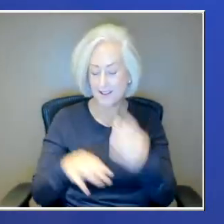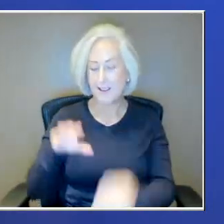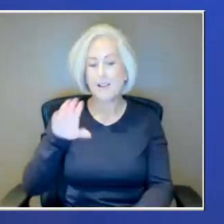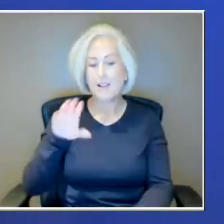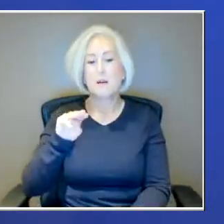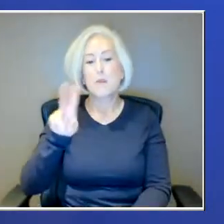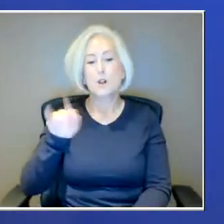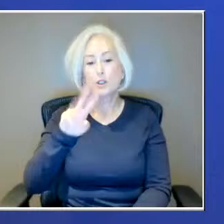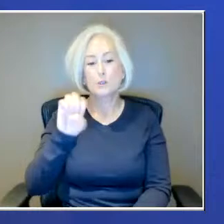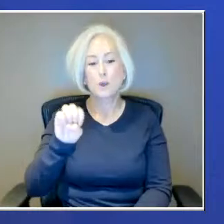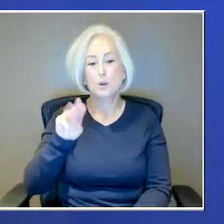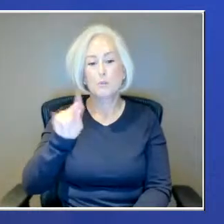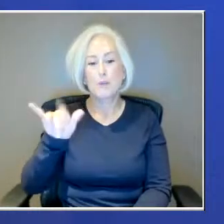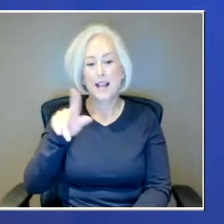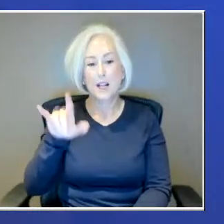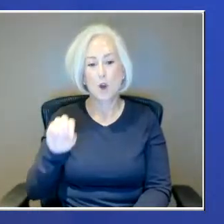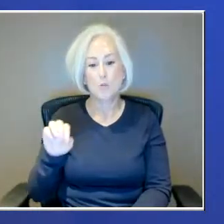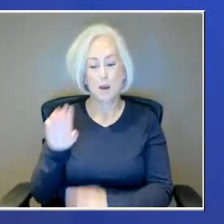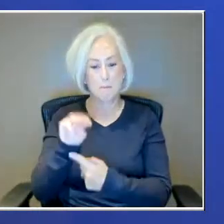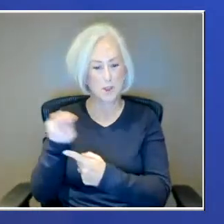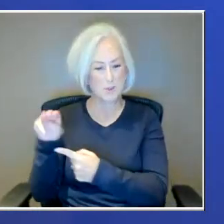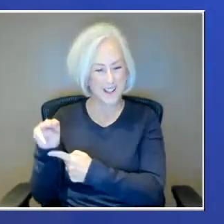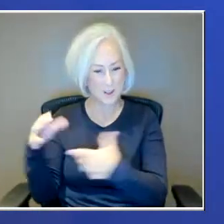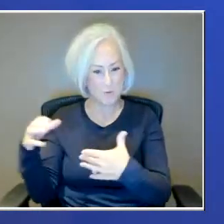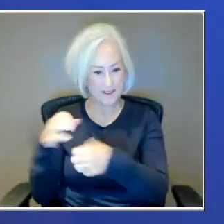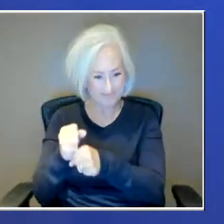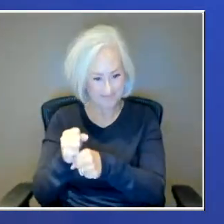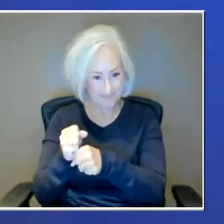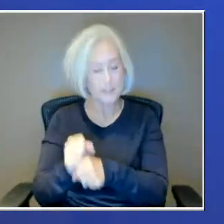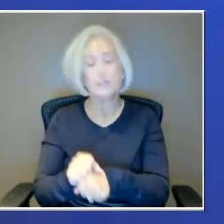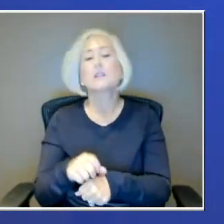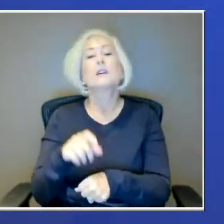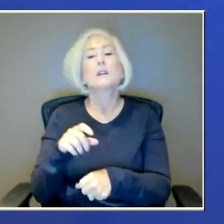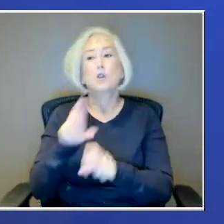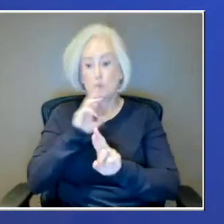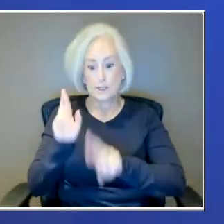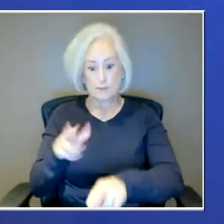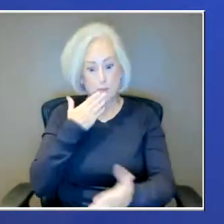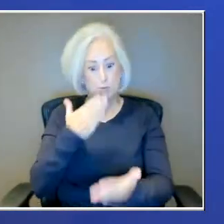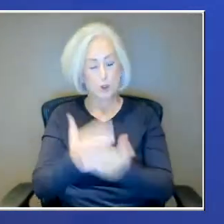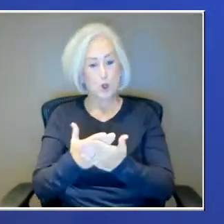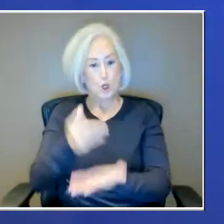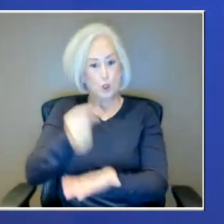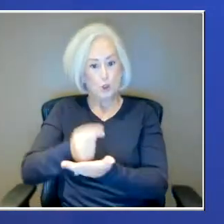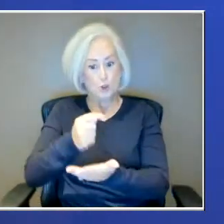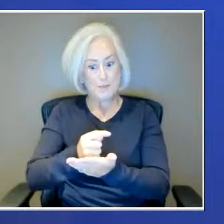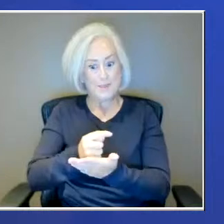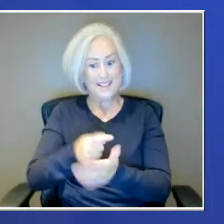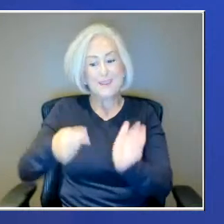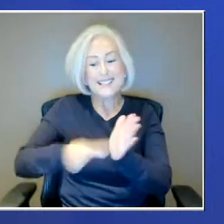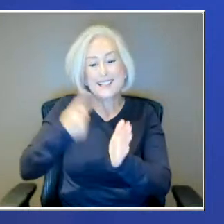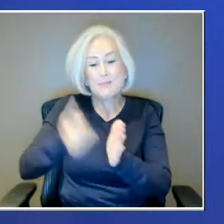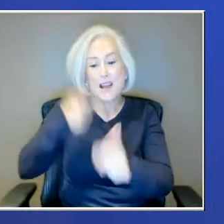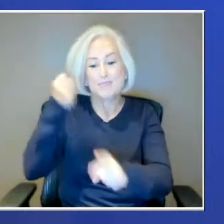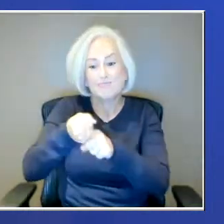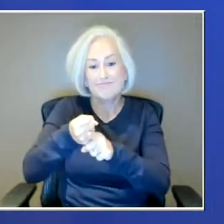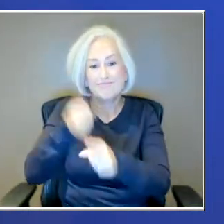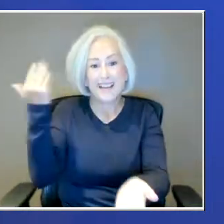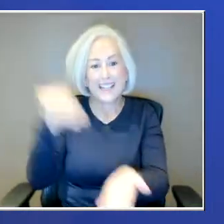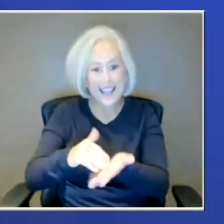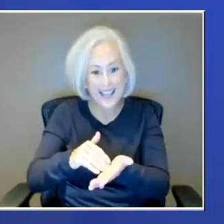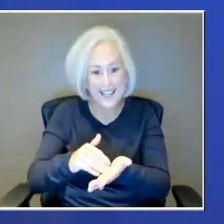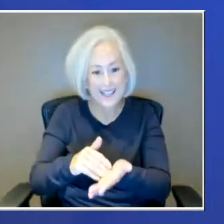treatment. That's the good news, but then it eventually comes back. David Francais lived with the disease for years before getting CAR